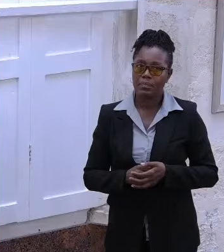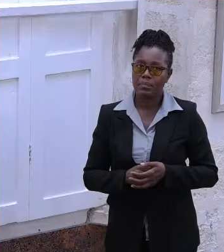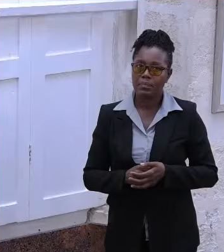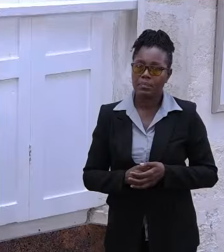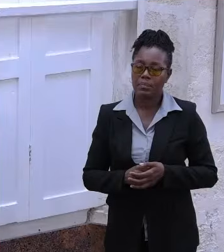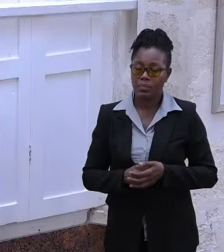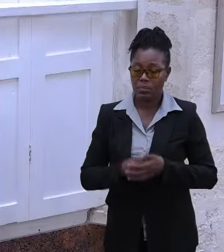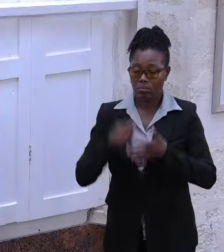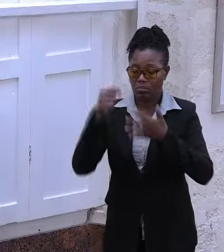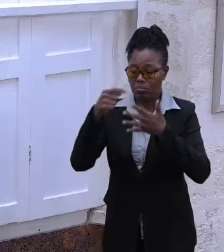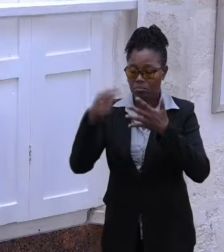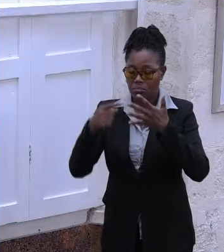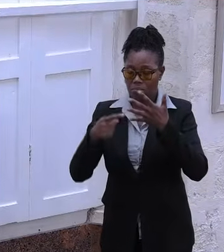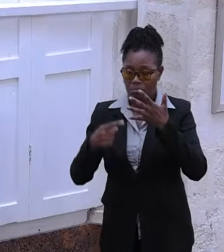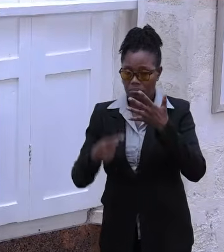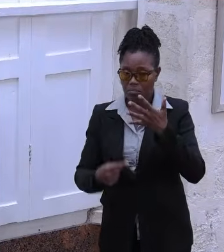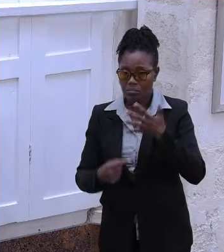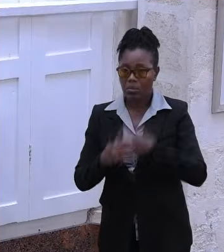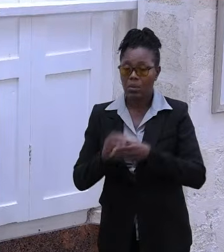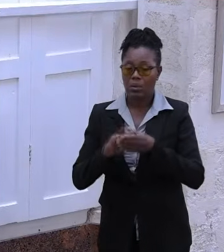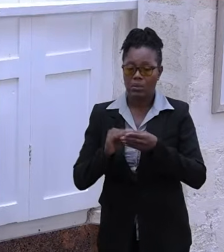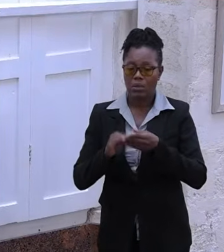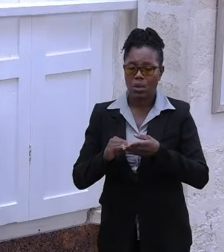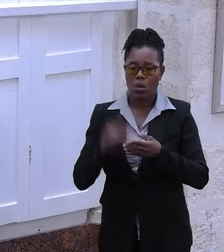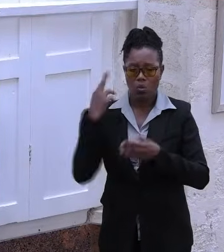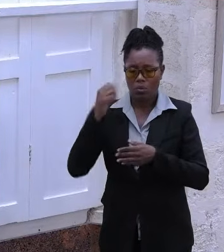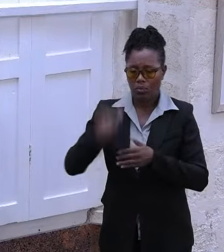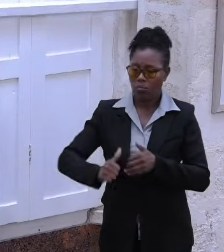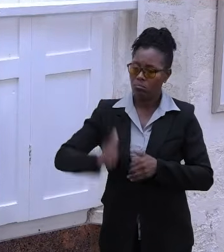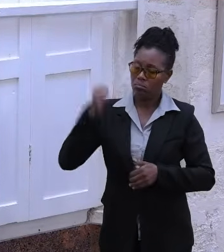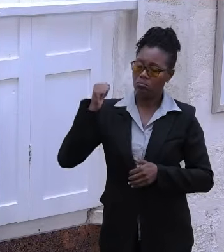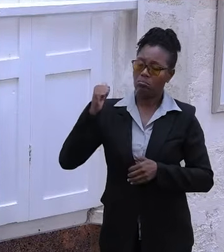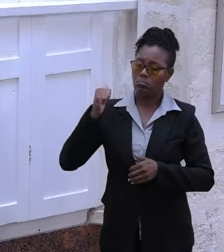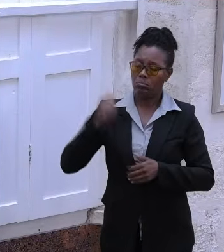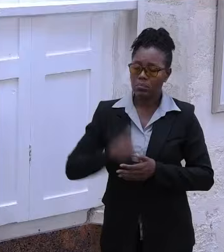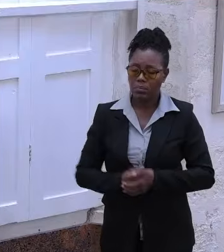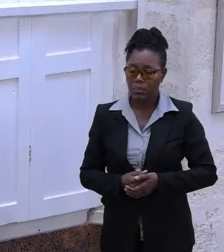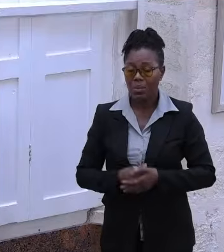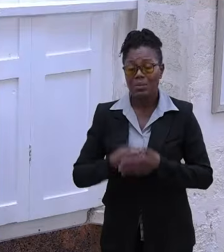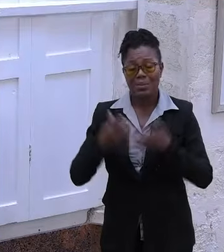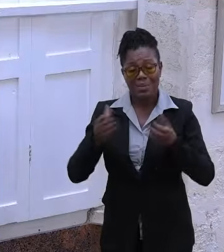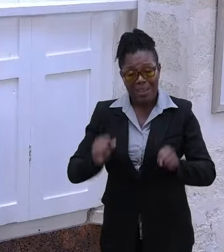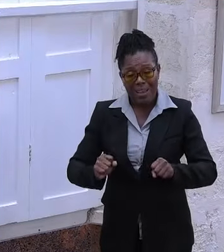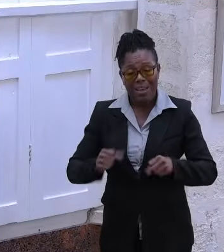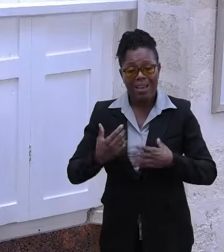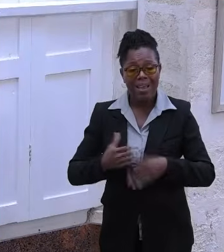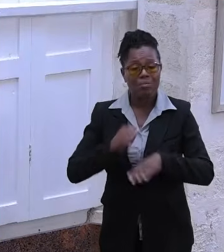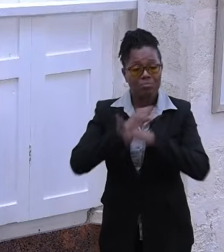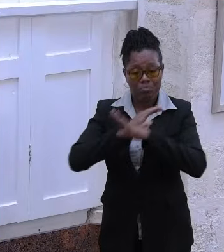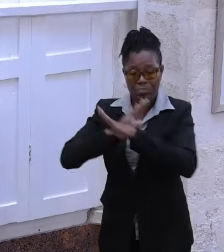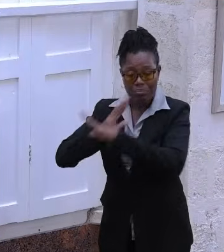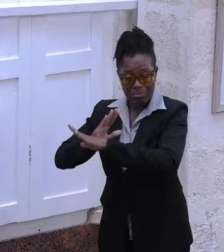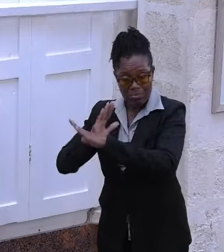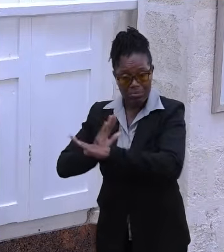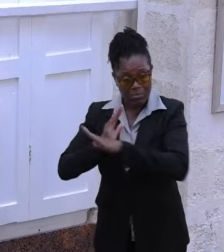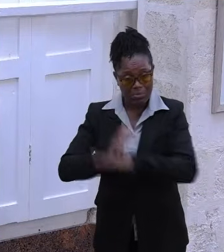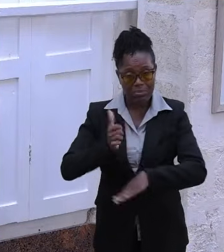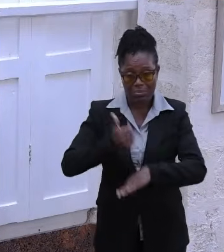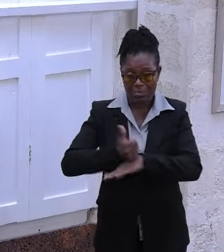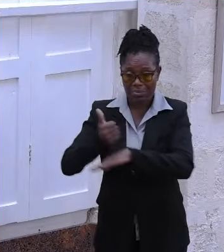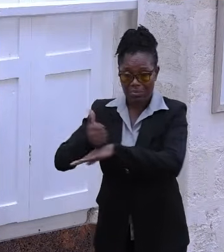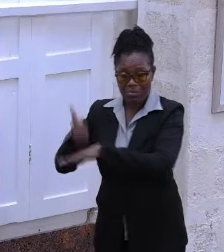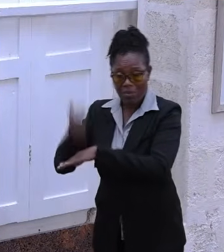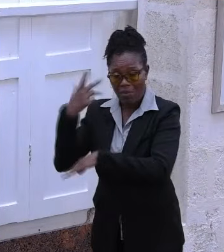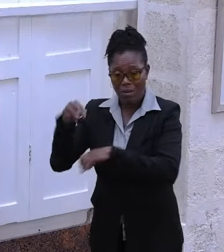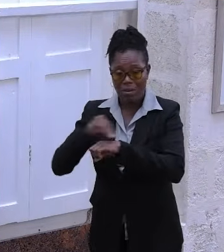items there where the minister may refuse. So there are guardrails in place for the minister to be able to